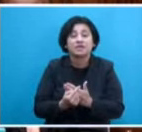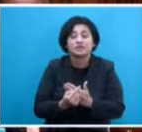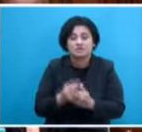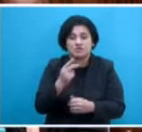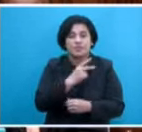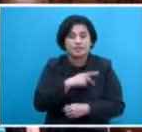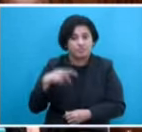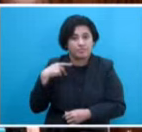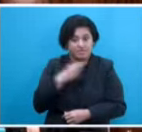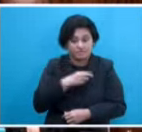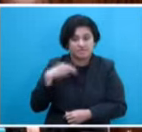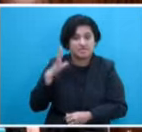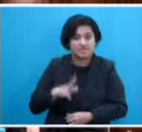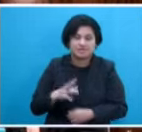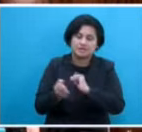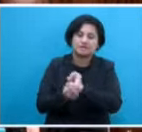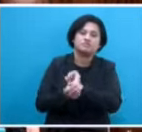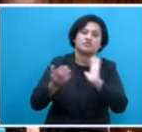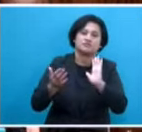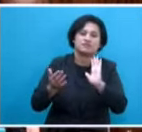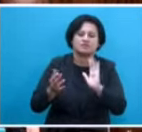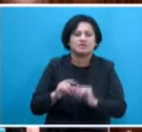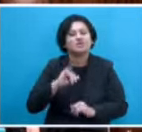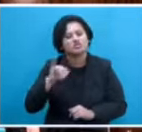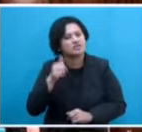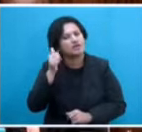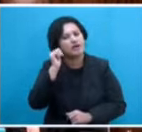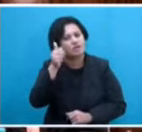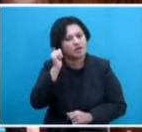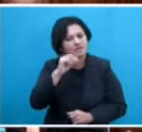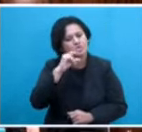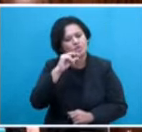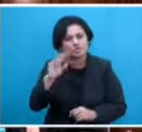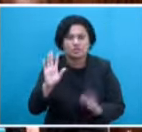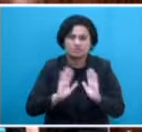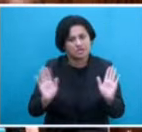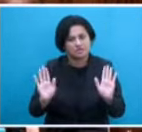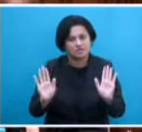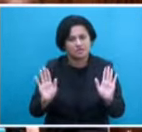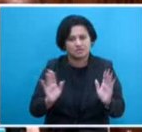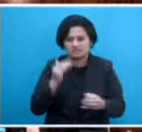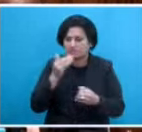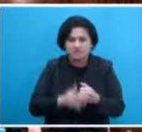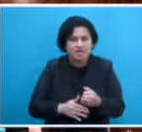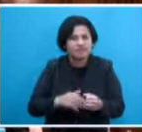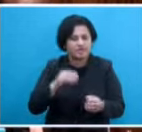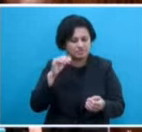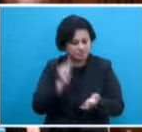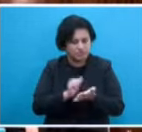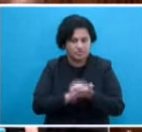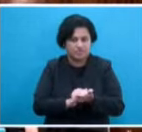apology. Because of this, many of us have lost trust in the custodians of those laws,